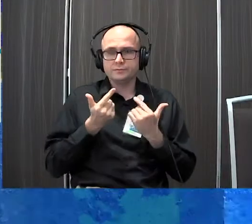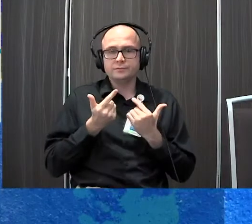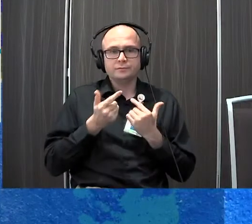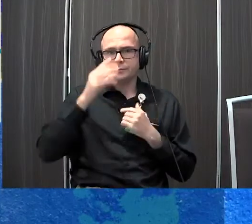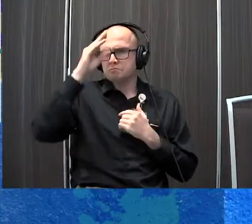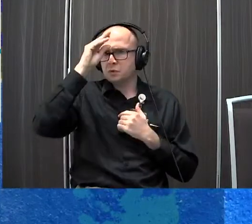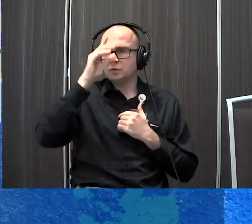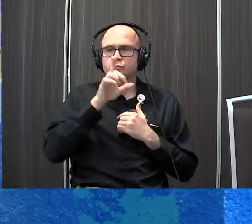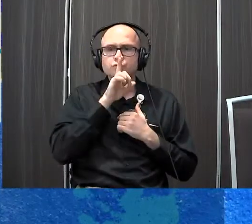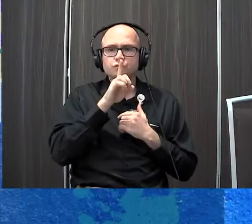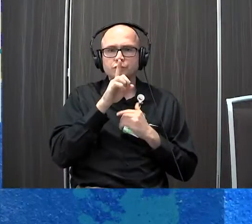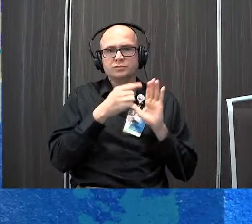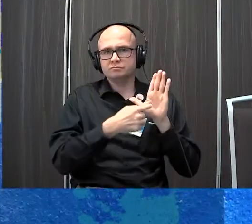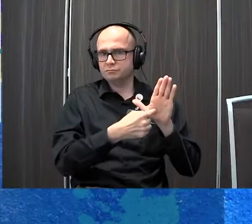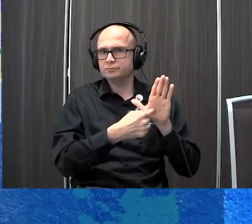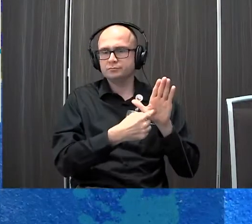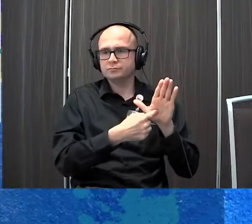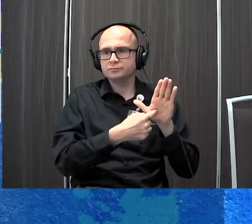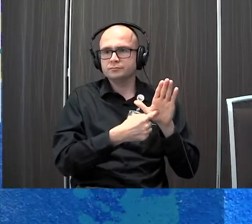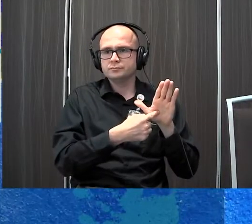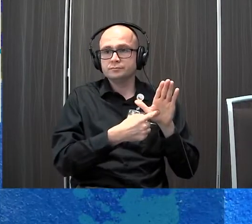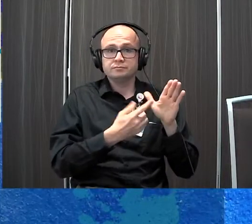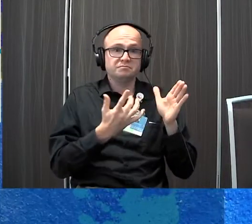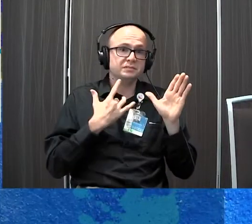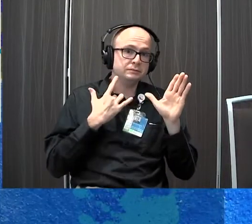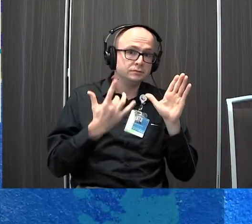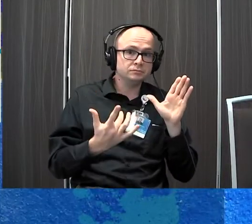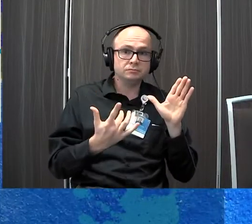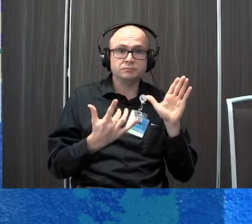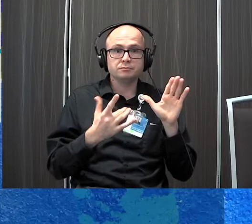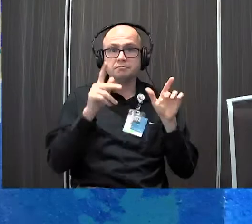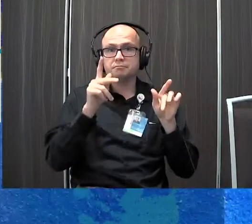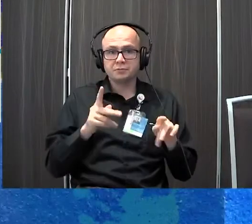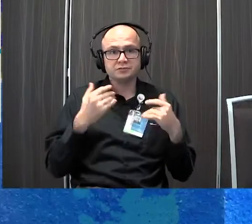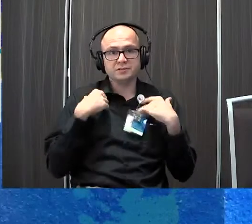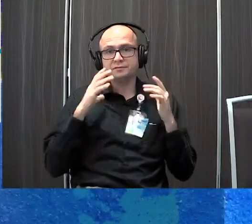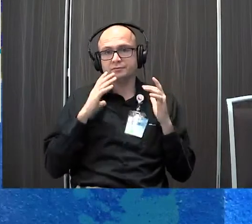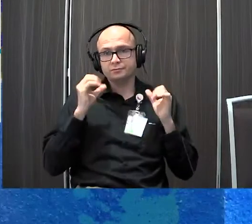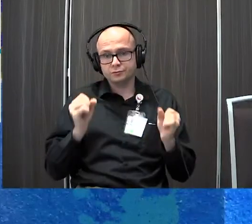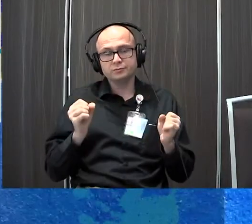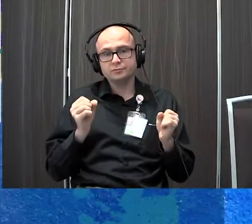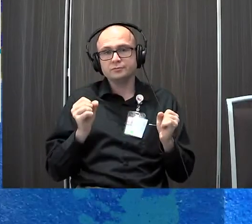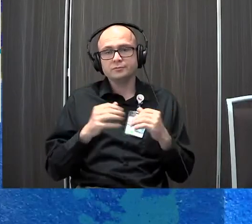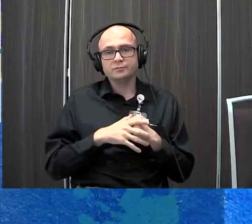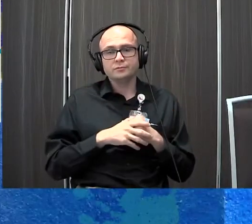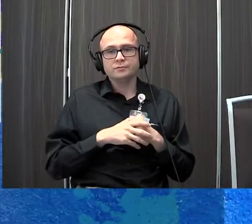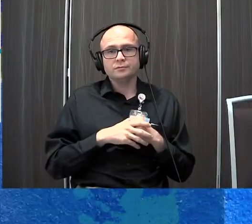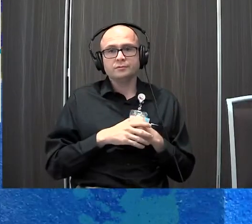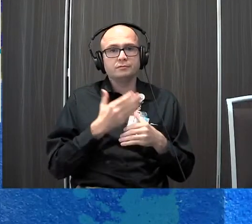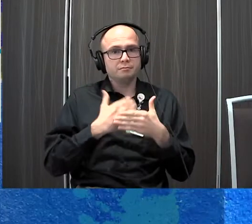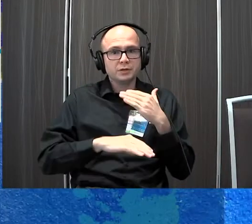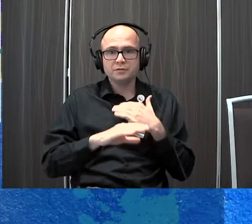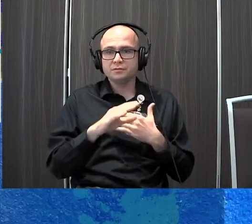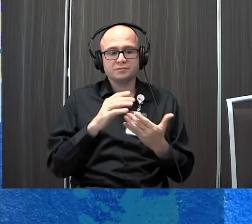really illustrates what may be typical in children who have charge syndrome. So at birth,